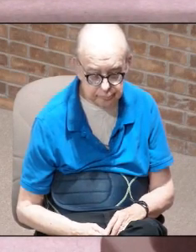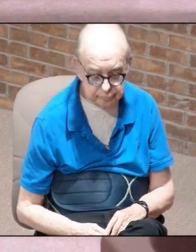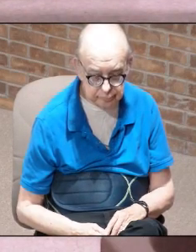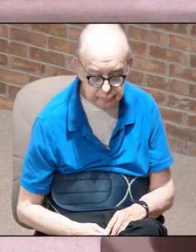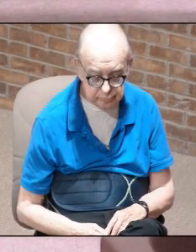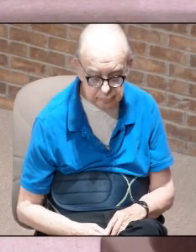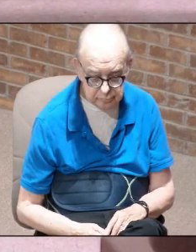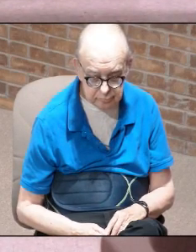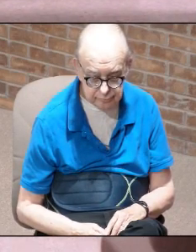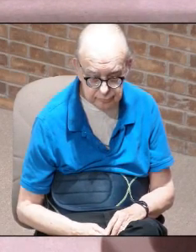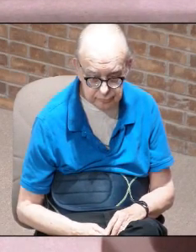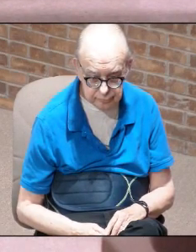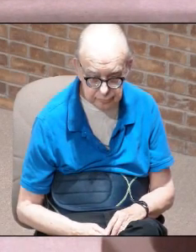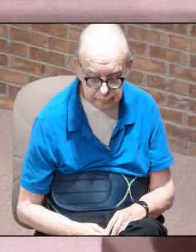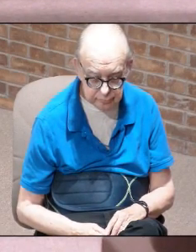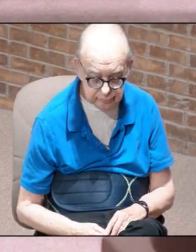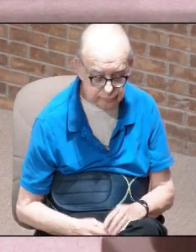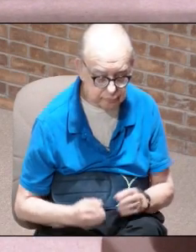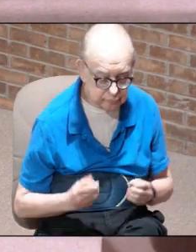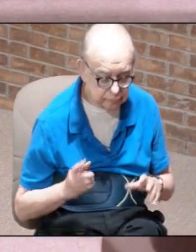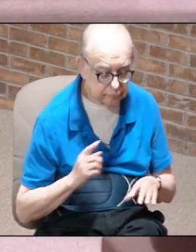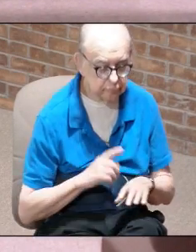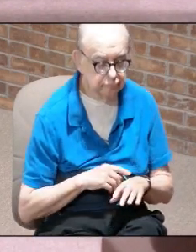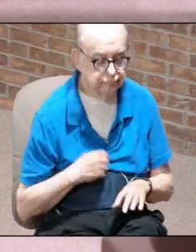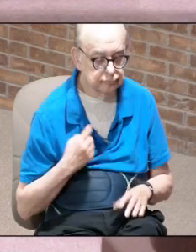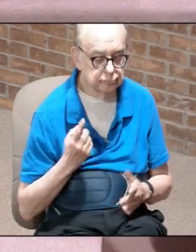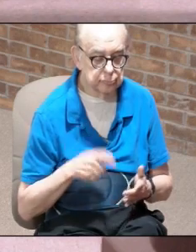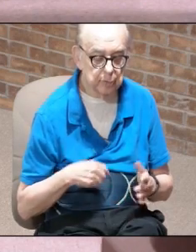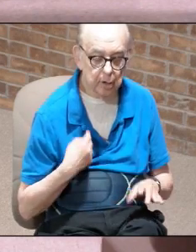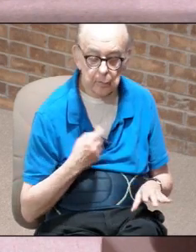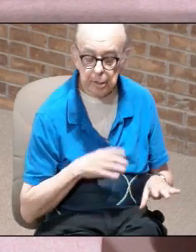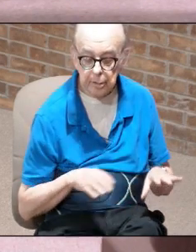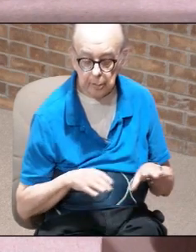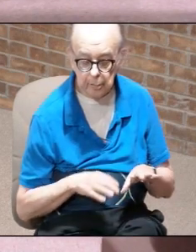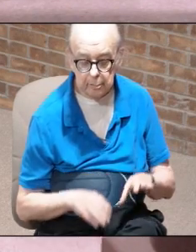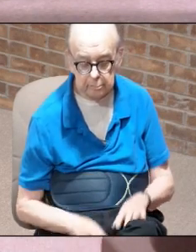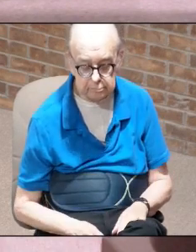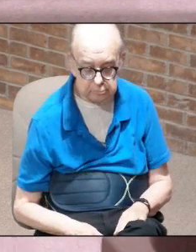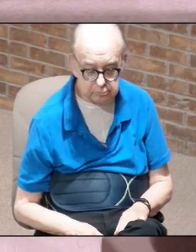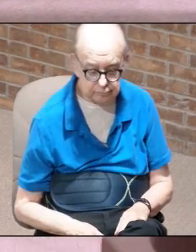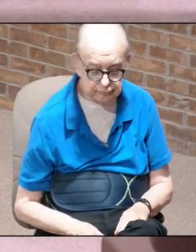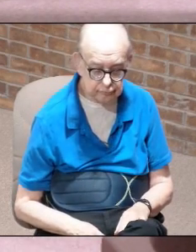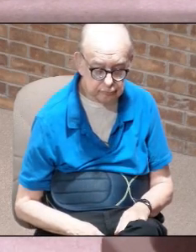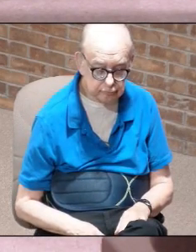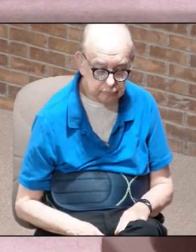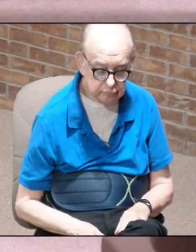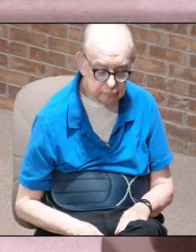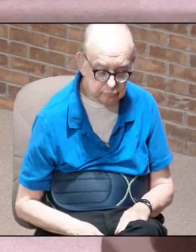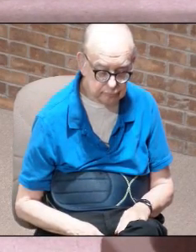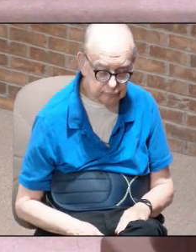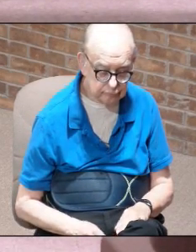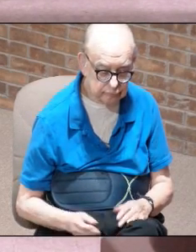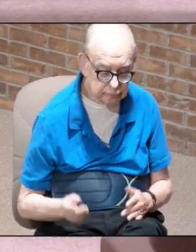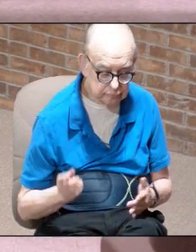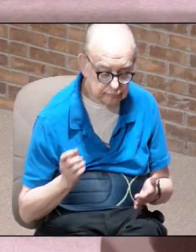No. So many times what we do is we hoard everything we've